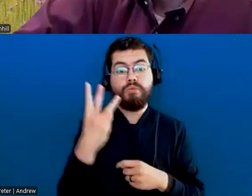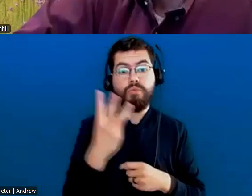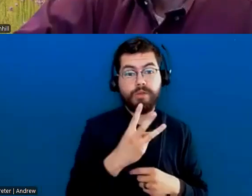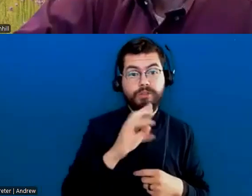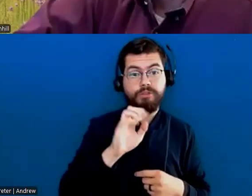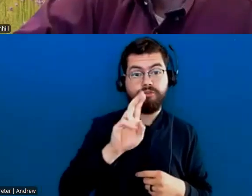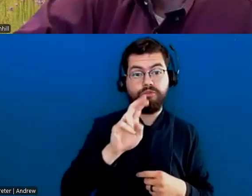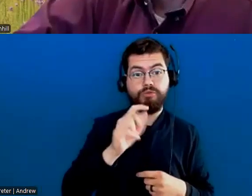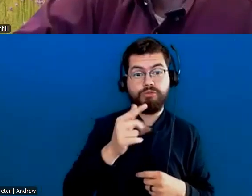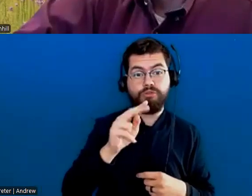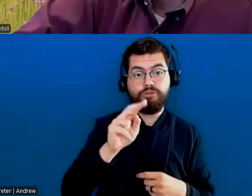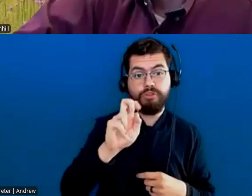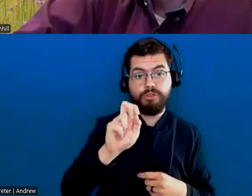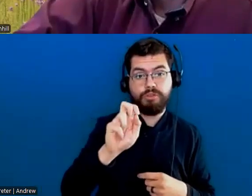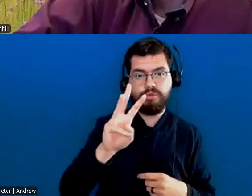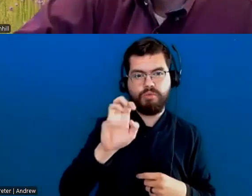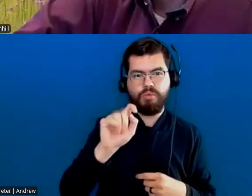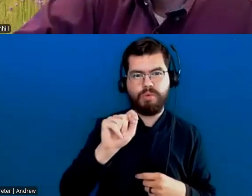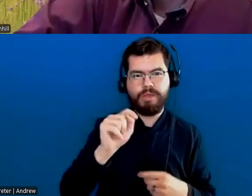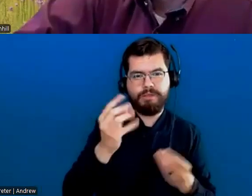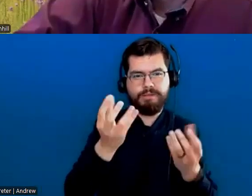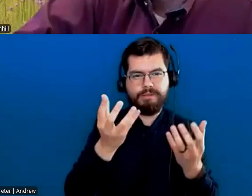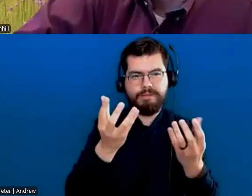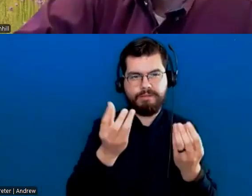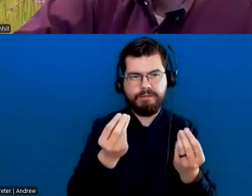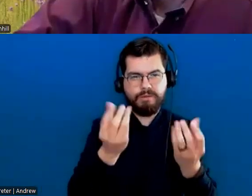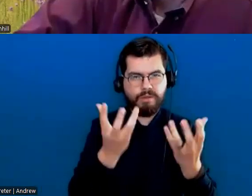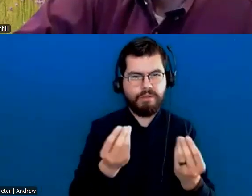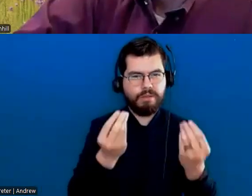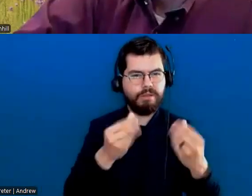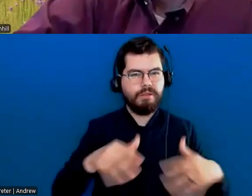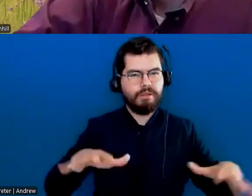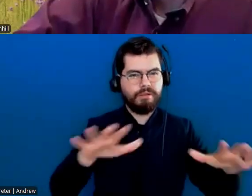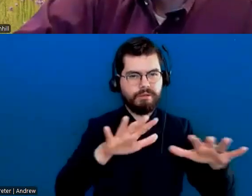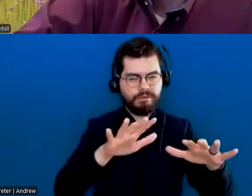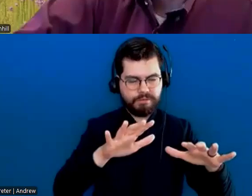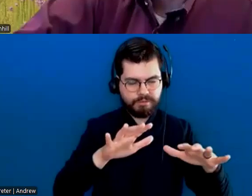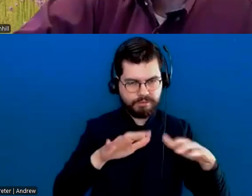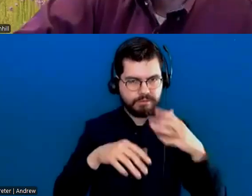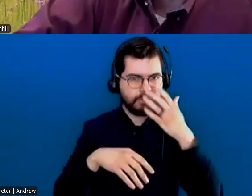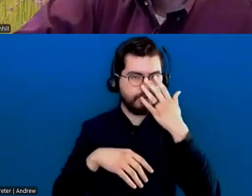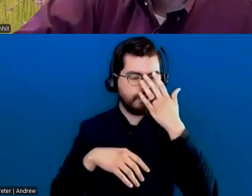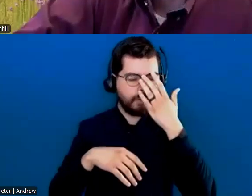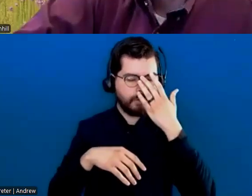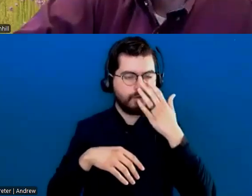the uplands in addition, but in the West Eugene wetlands,